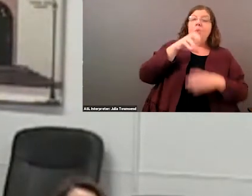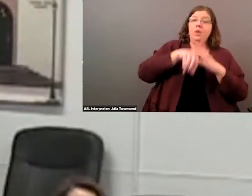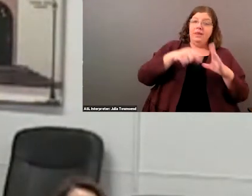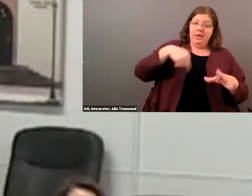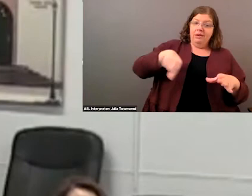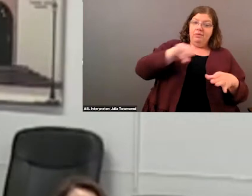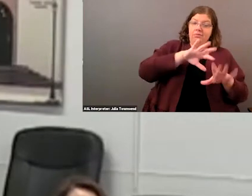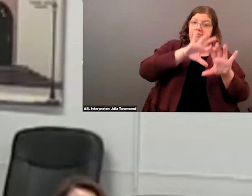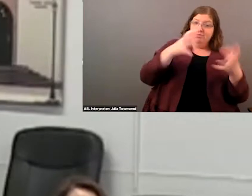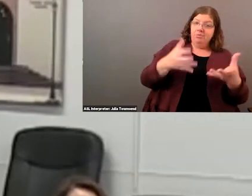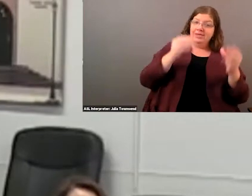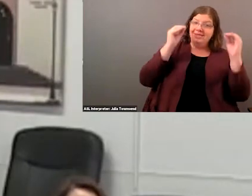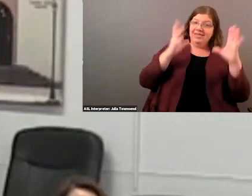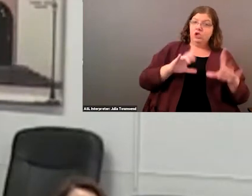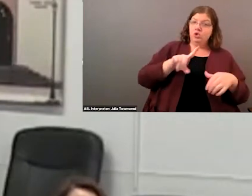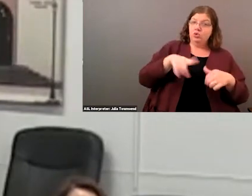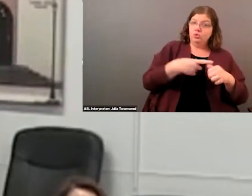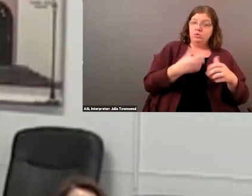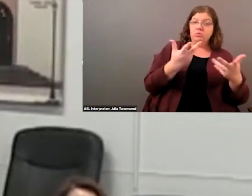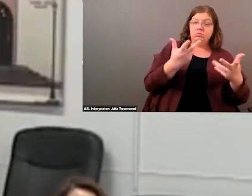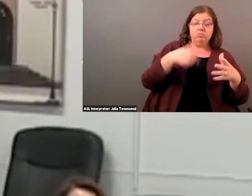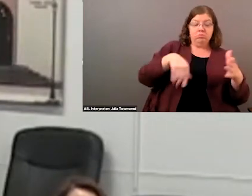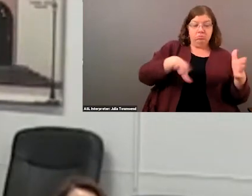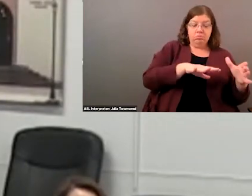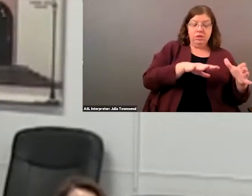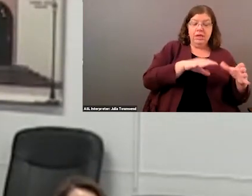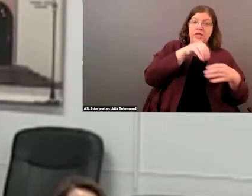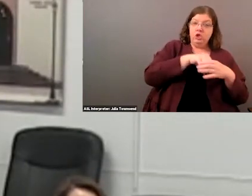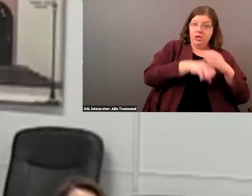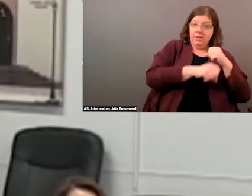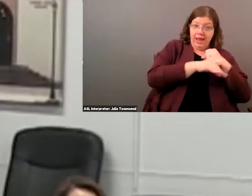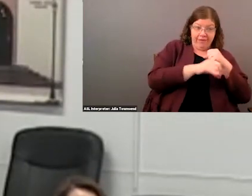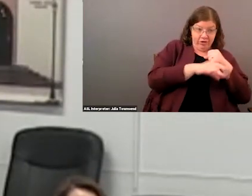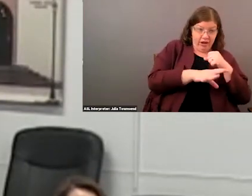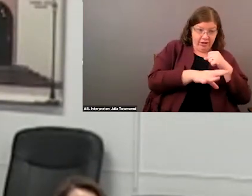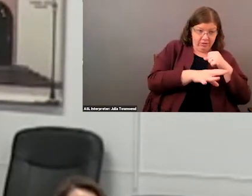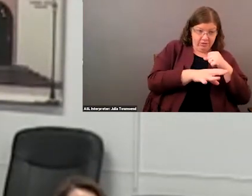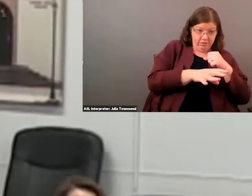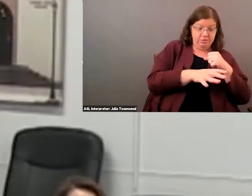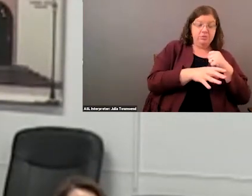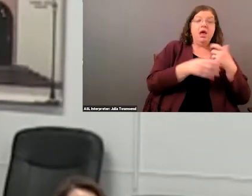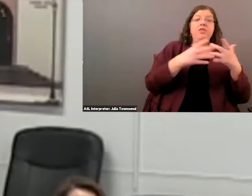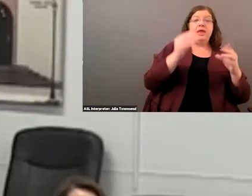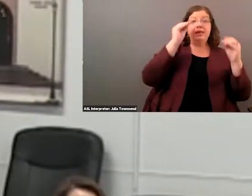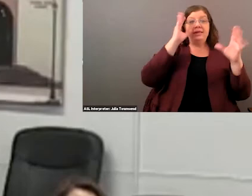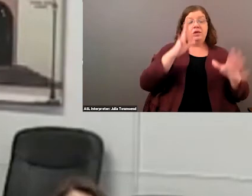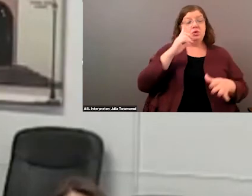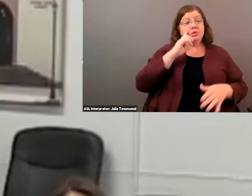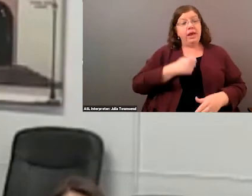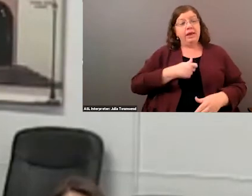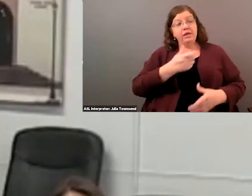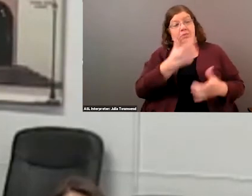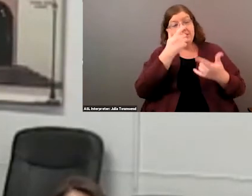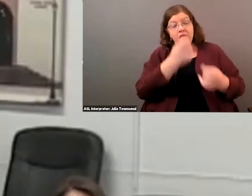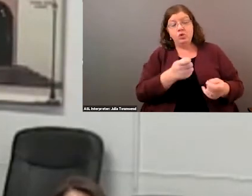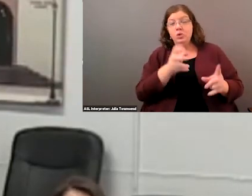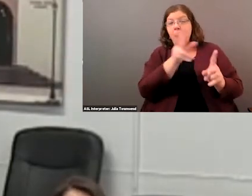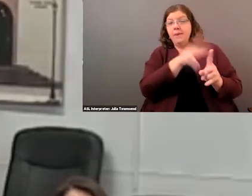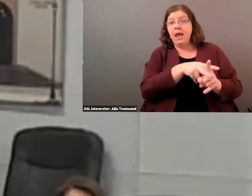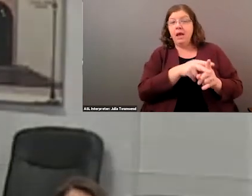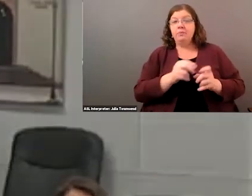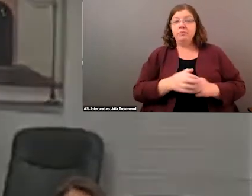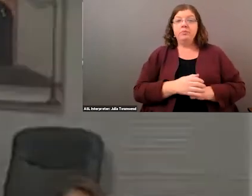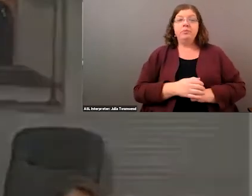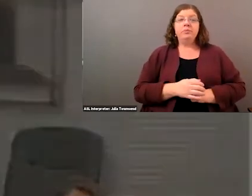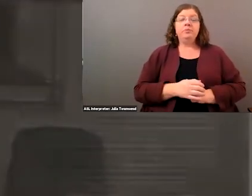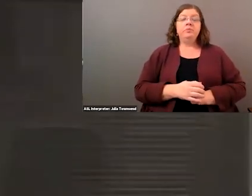then teachers will express their interest through applying for the positions. Okay, great. Then a couple of other some of the emails that